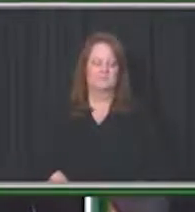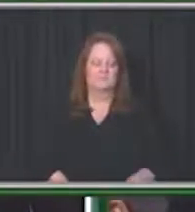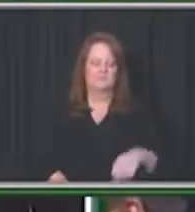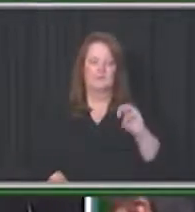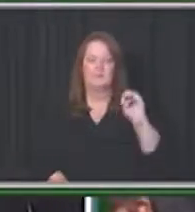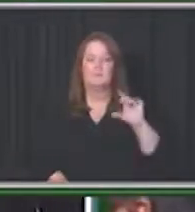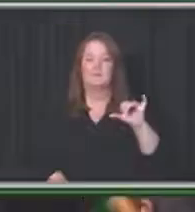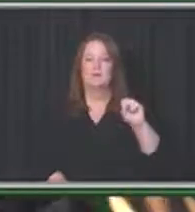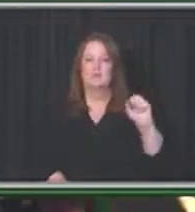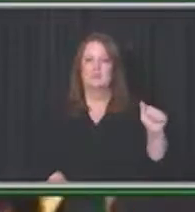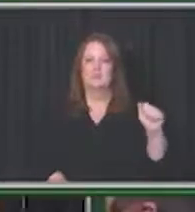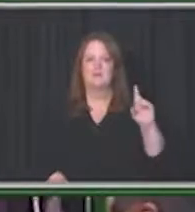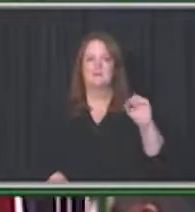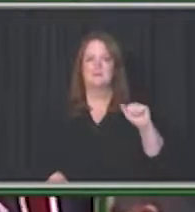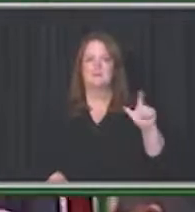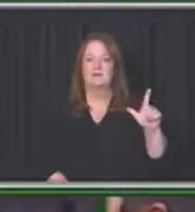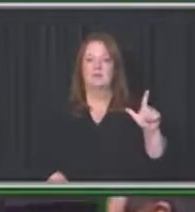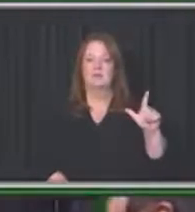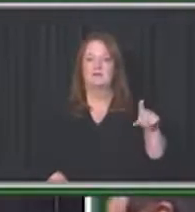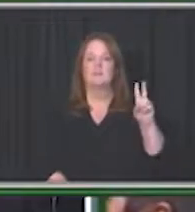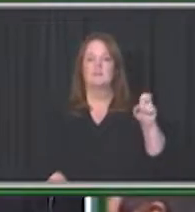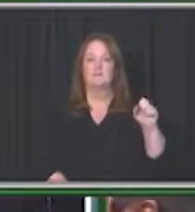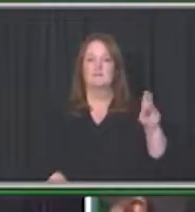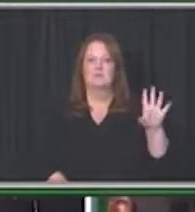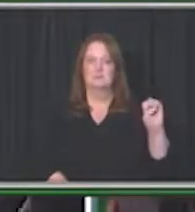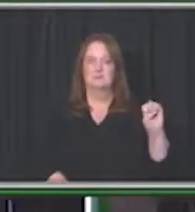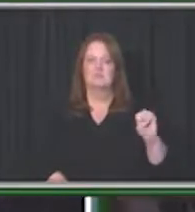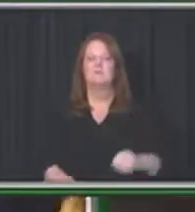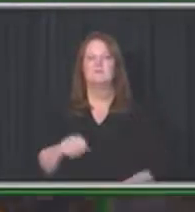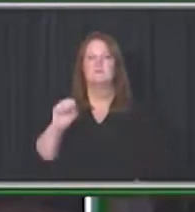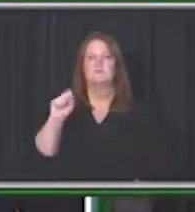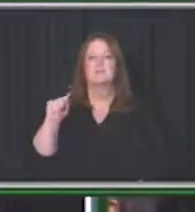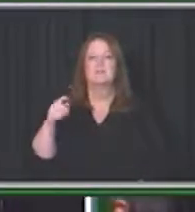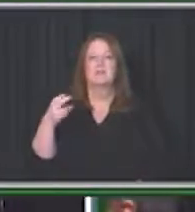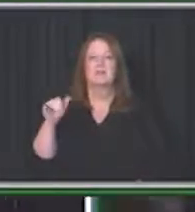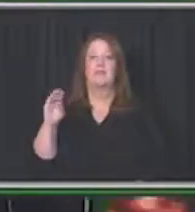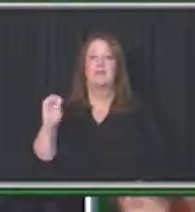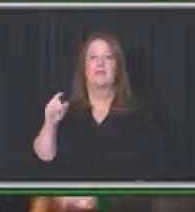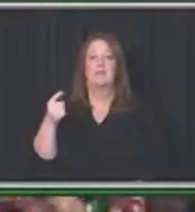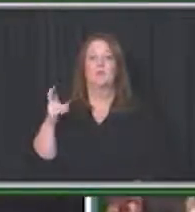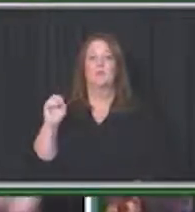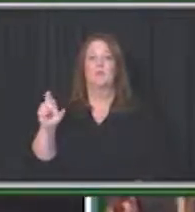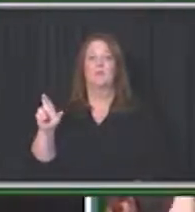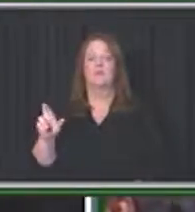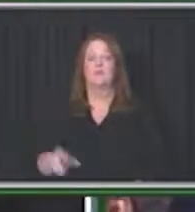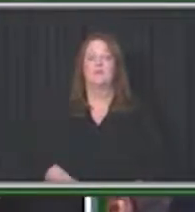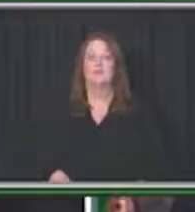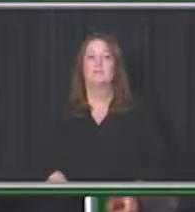Melissa Danielle Daxiuk. Stephanie Grover.